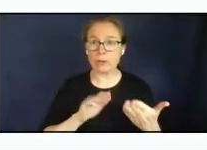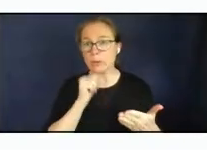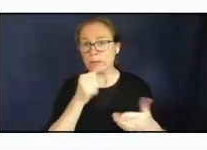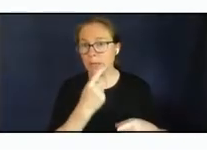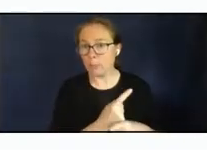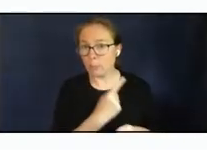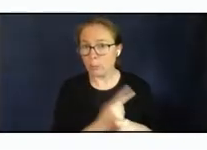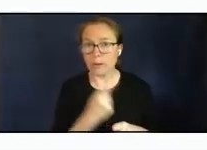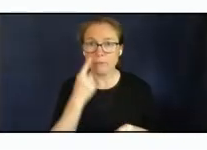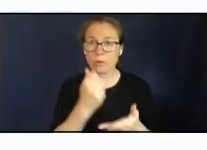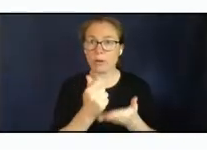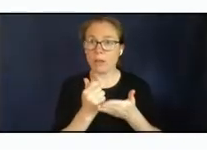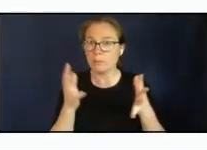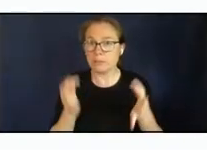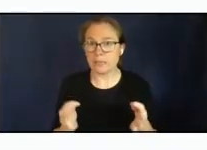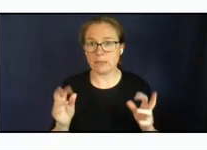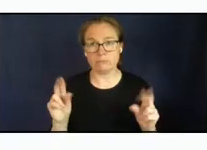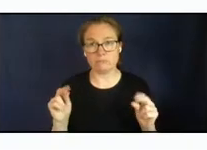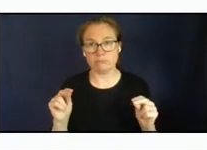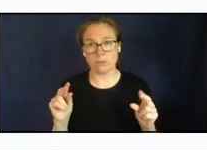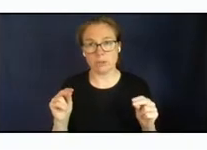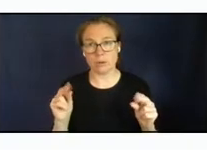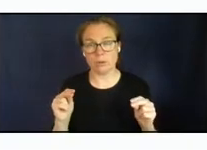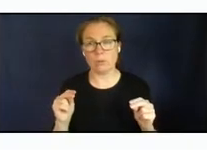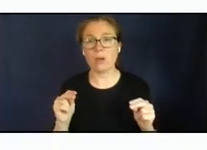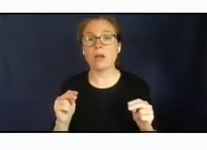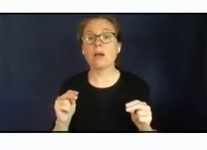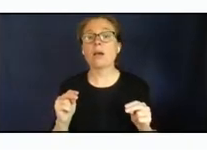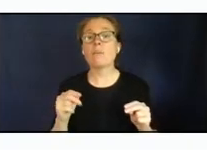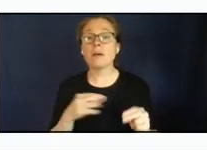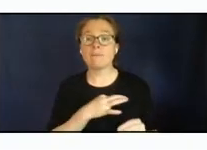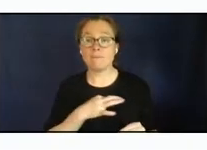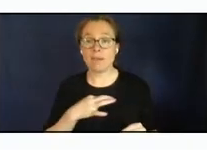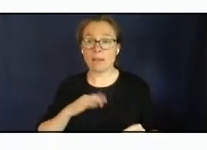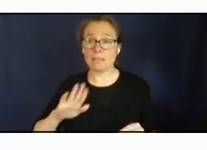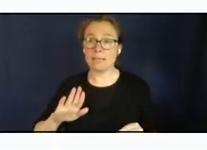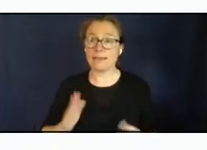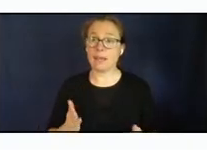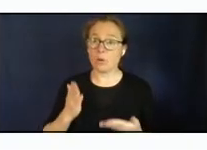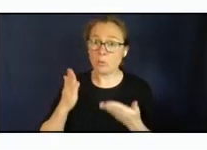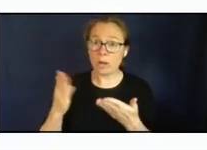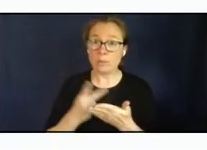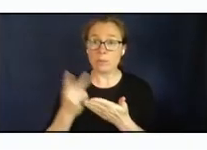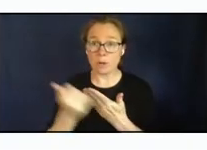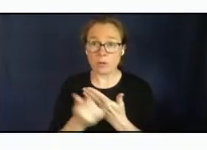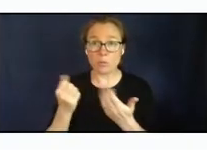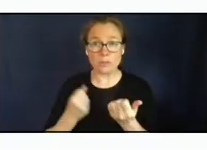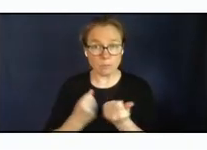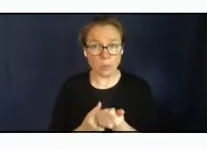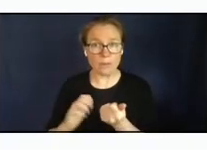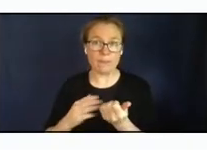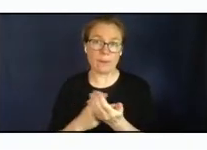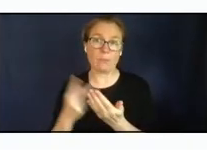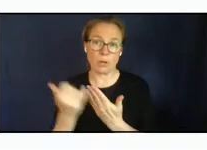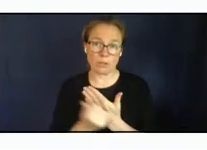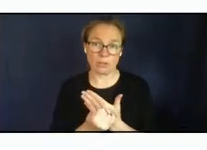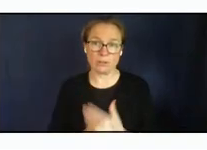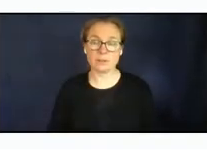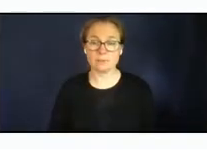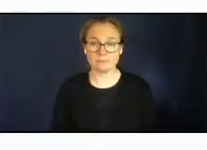decide which projects the faculty recommend are those that are supported, or those that will be supported.